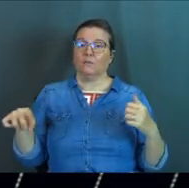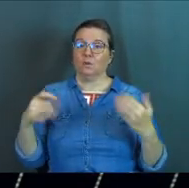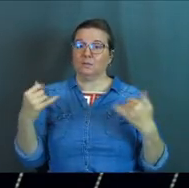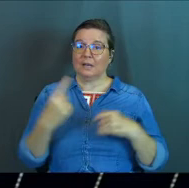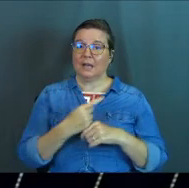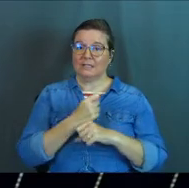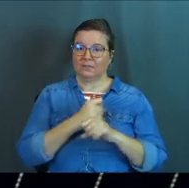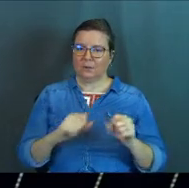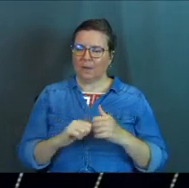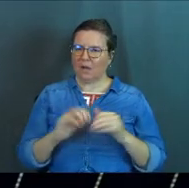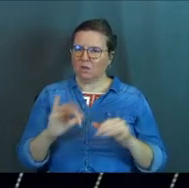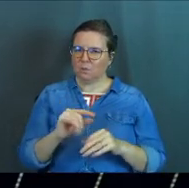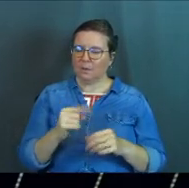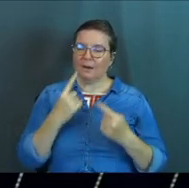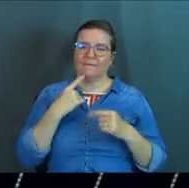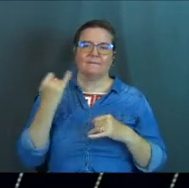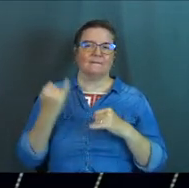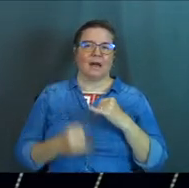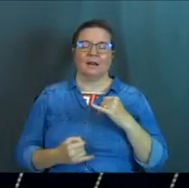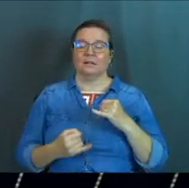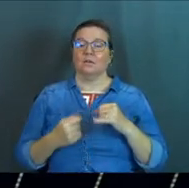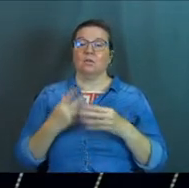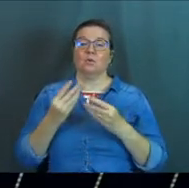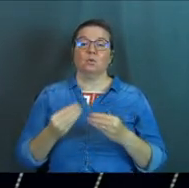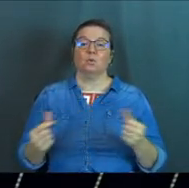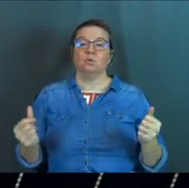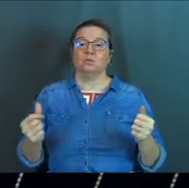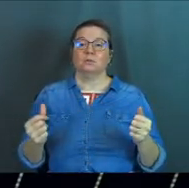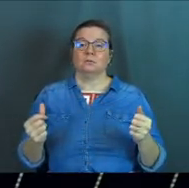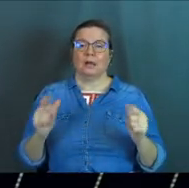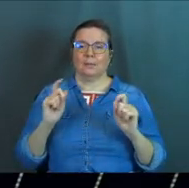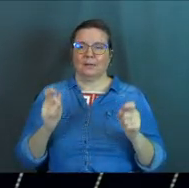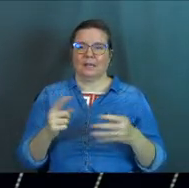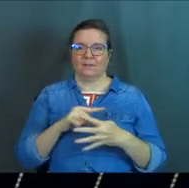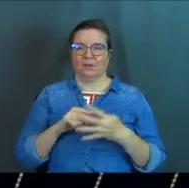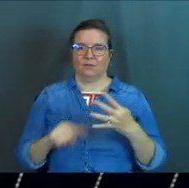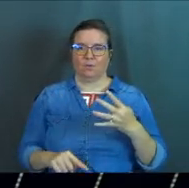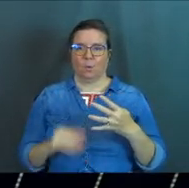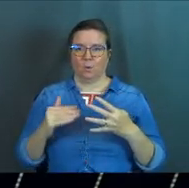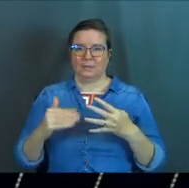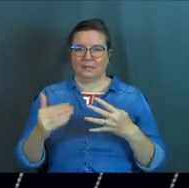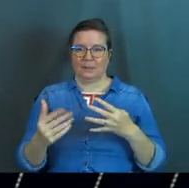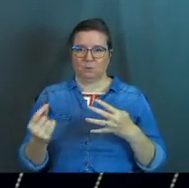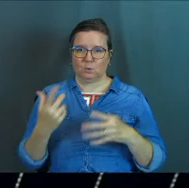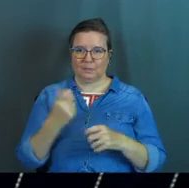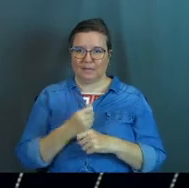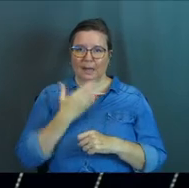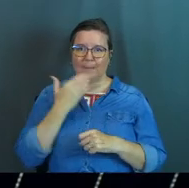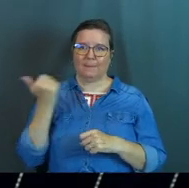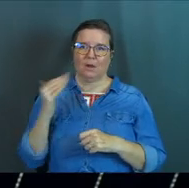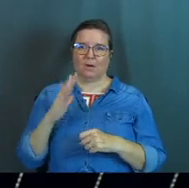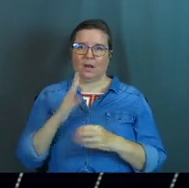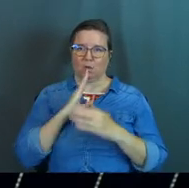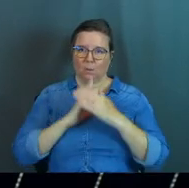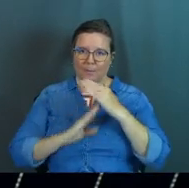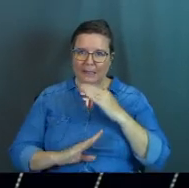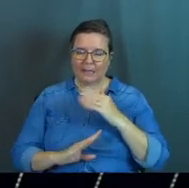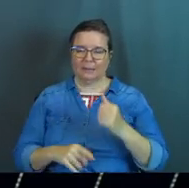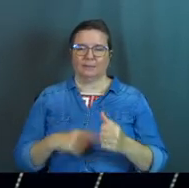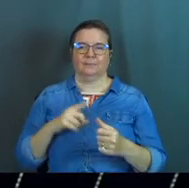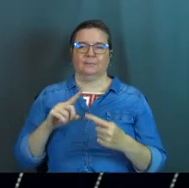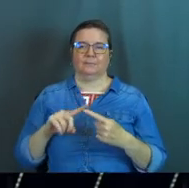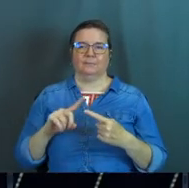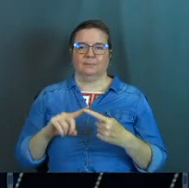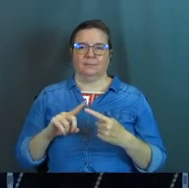for you today is freedom. So how do you do it? Finally, the solution. I'm going to give you 4 steps that you can take to get better at humility. Number